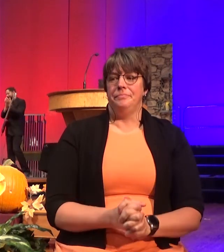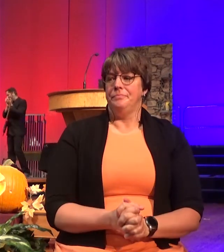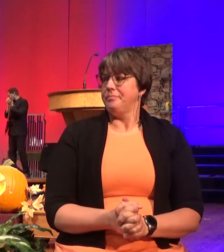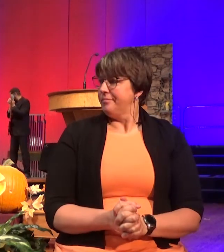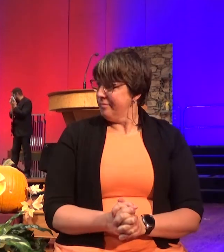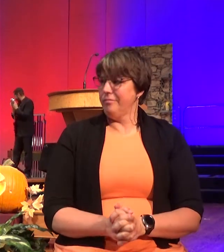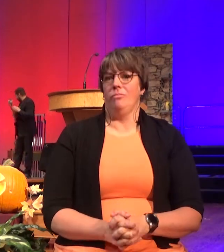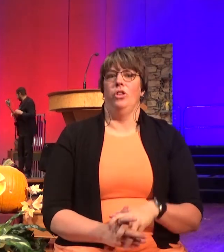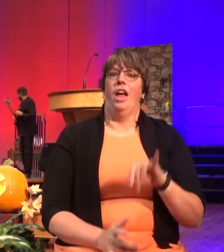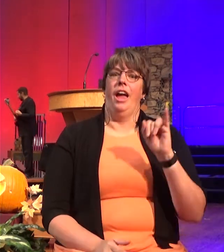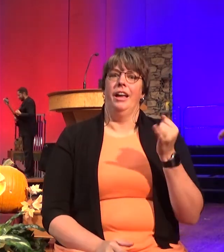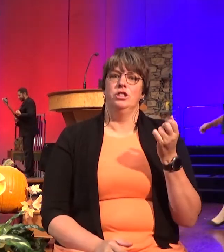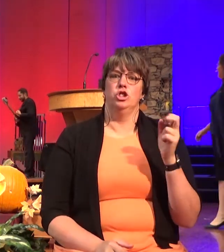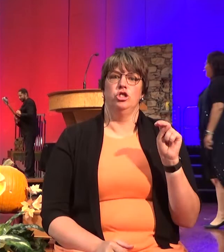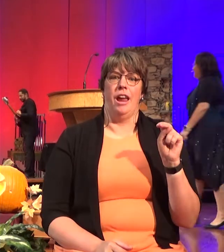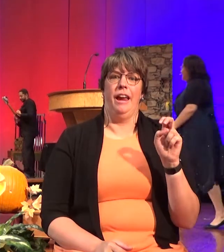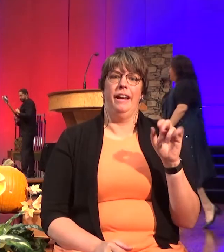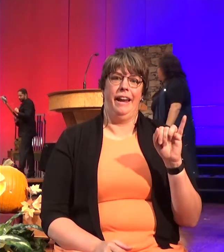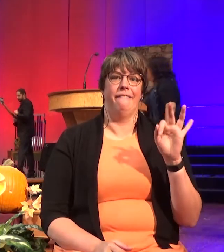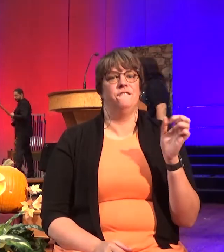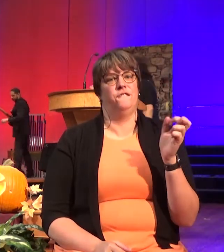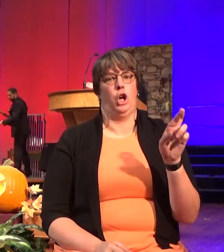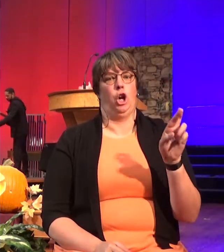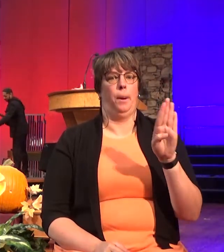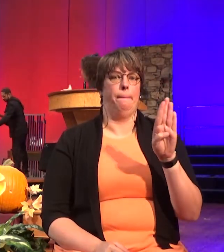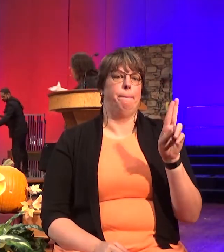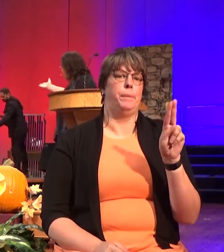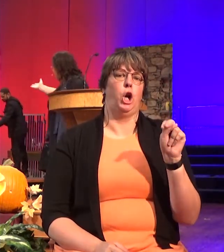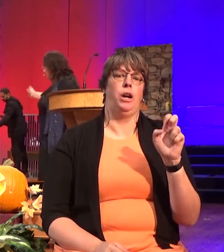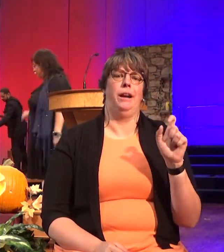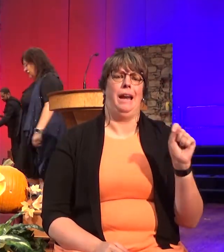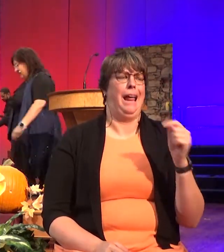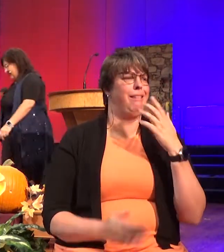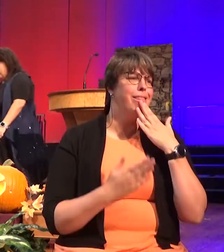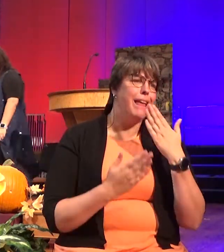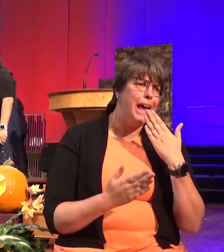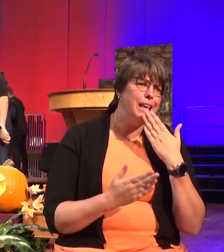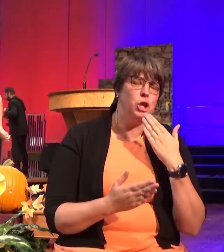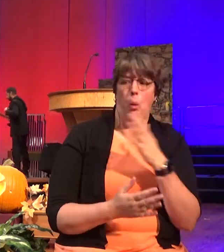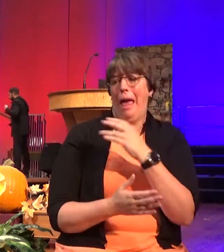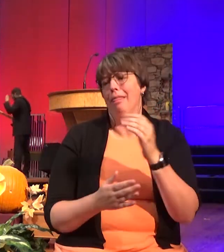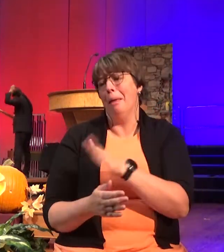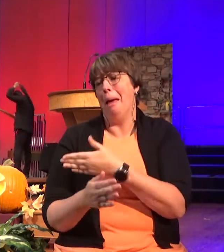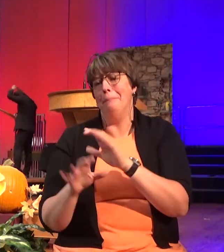Jennifer Burnett, beautiful. Thank you to you and thank you to our band. That was lovely. Oh.